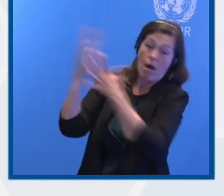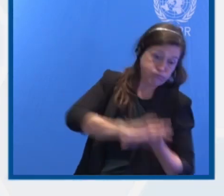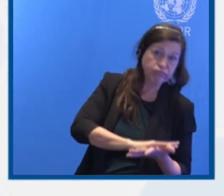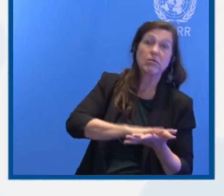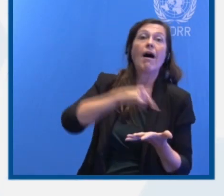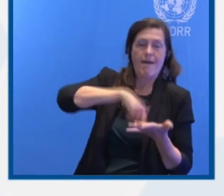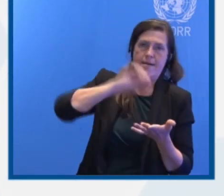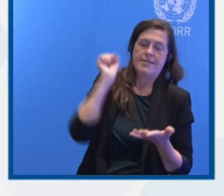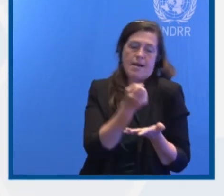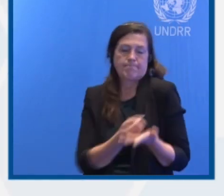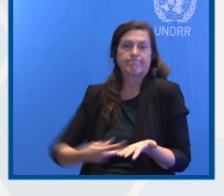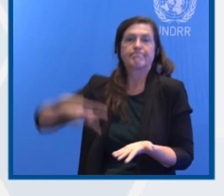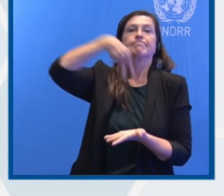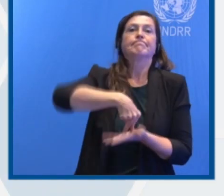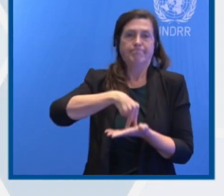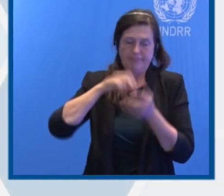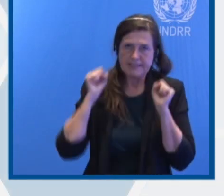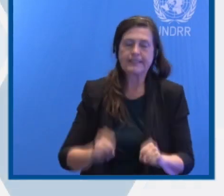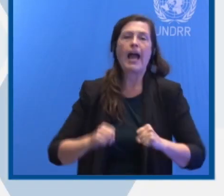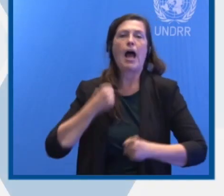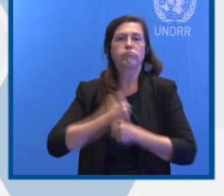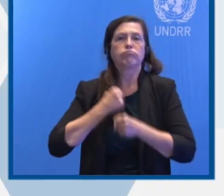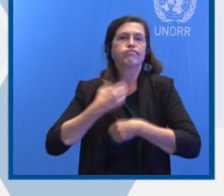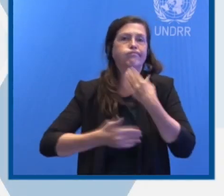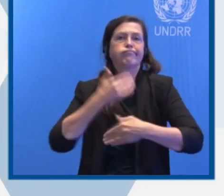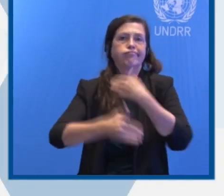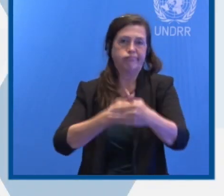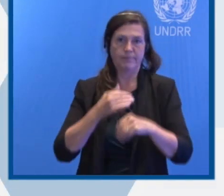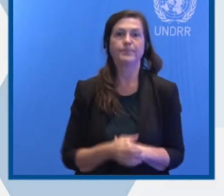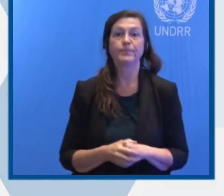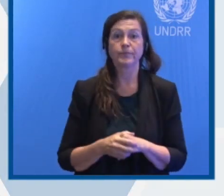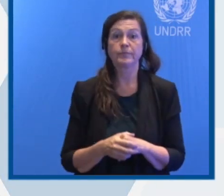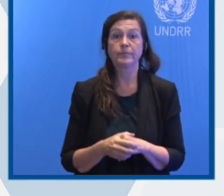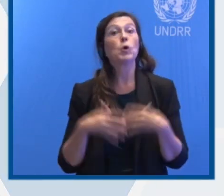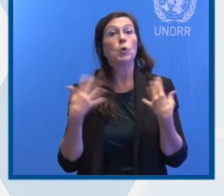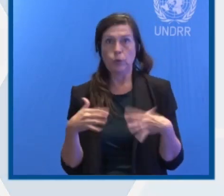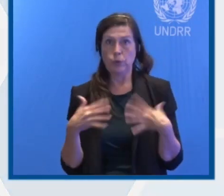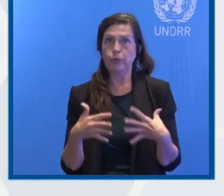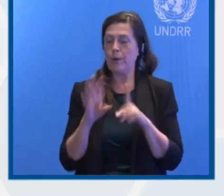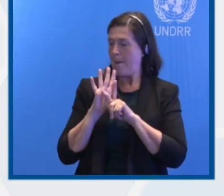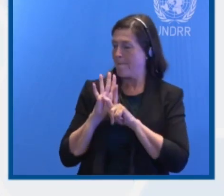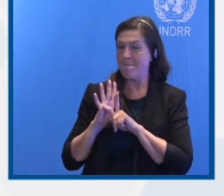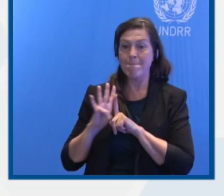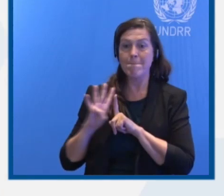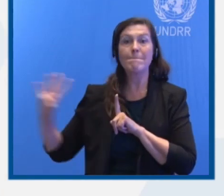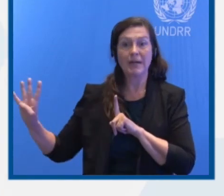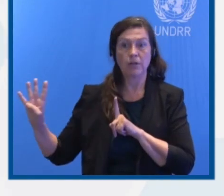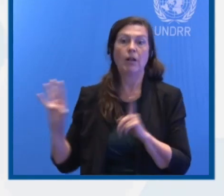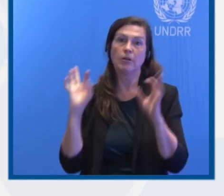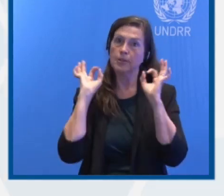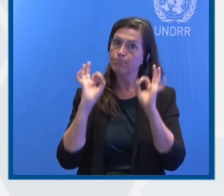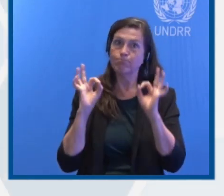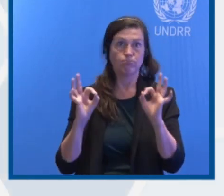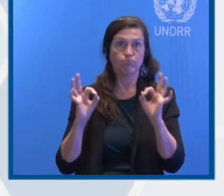GPDRR, From Risk to Resilience. With that, we have a very distinguished panel, from across the world,